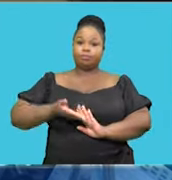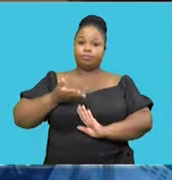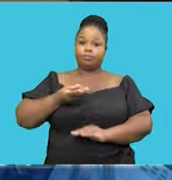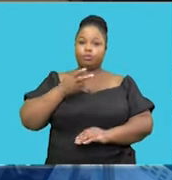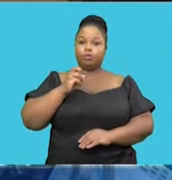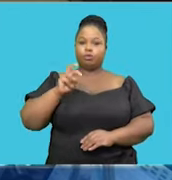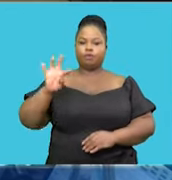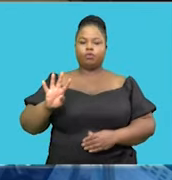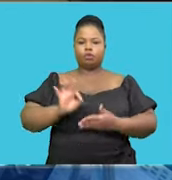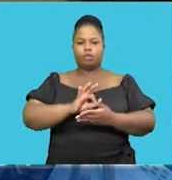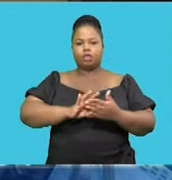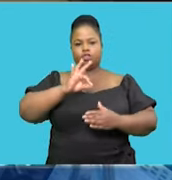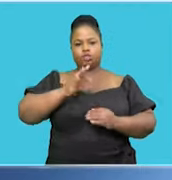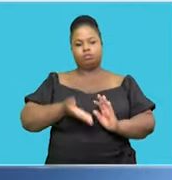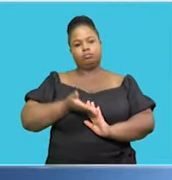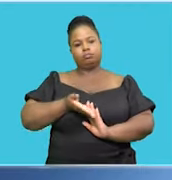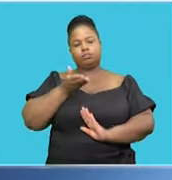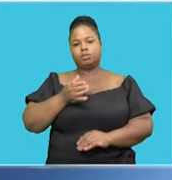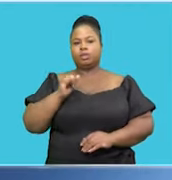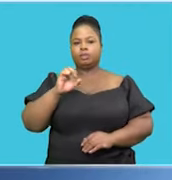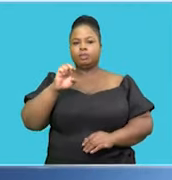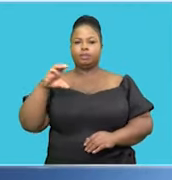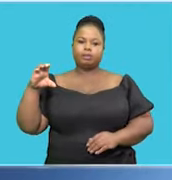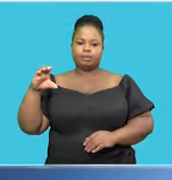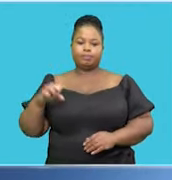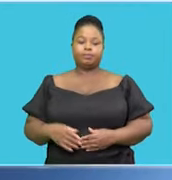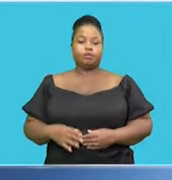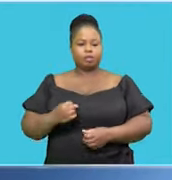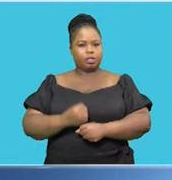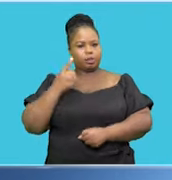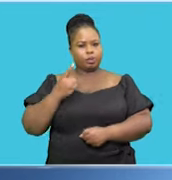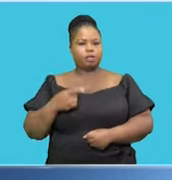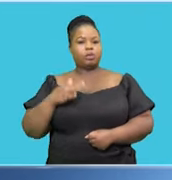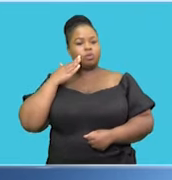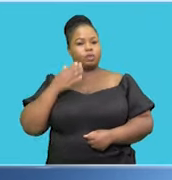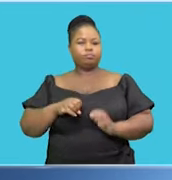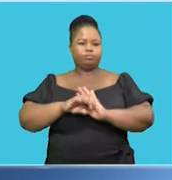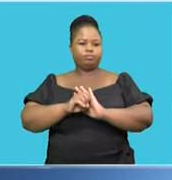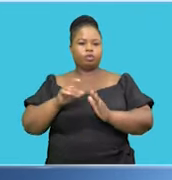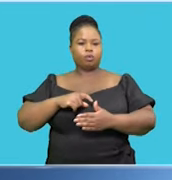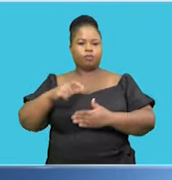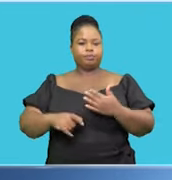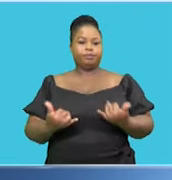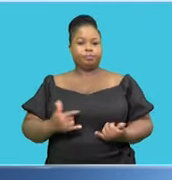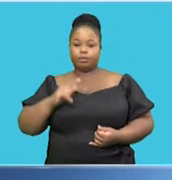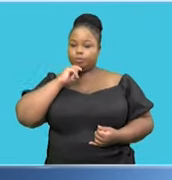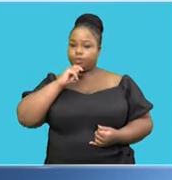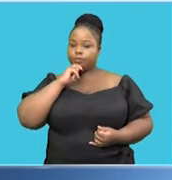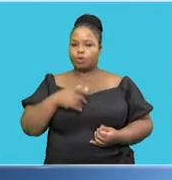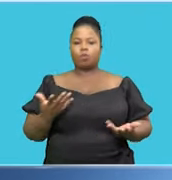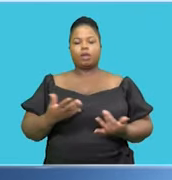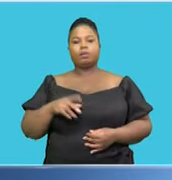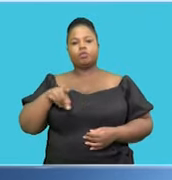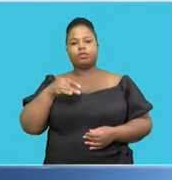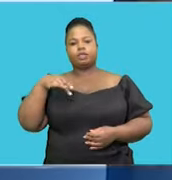2024 elections was provided by the Independent Electoral Commission of Gauteng during a press conference earlier today at the Protea